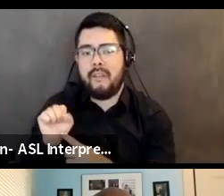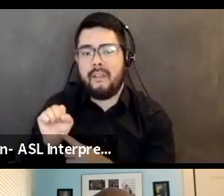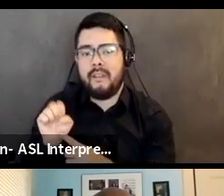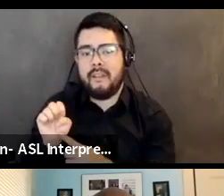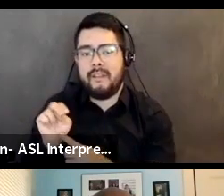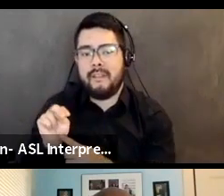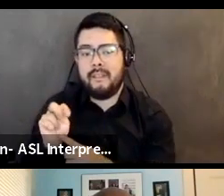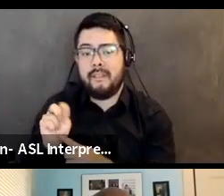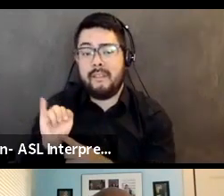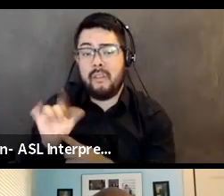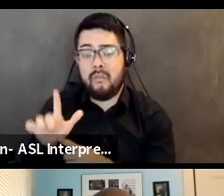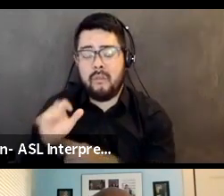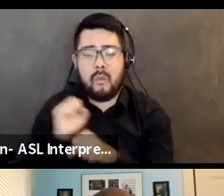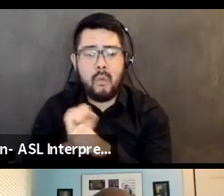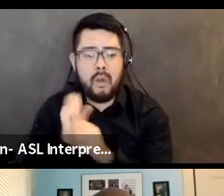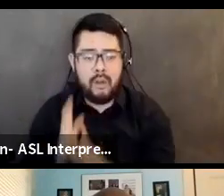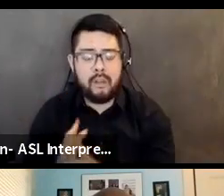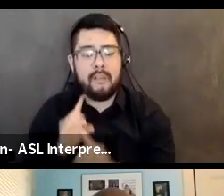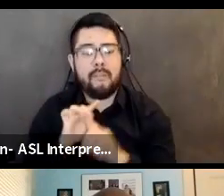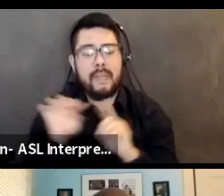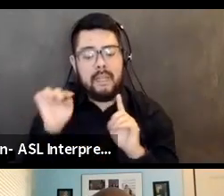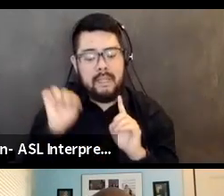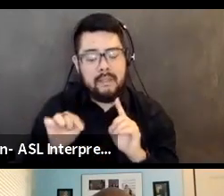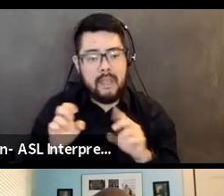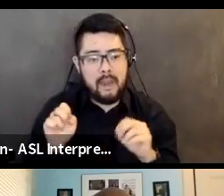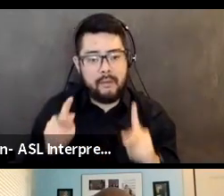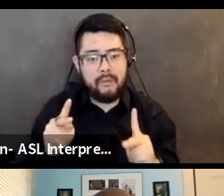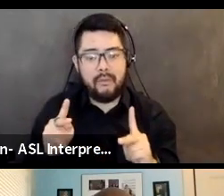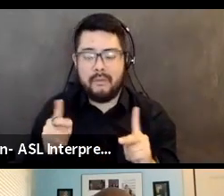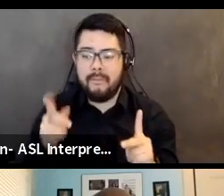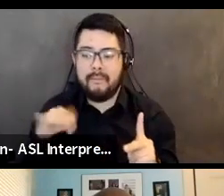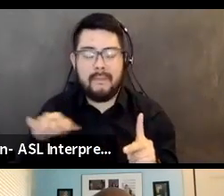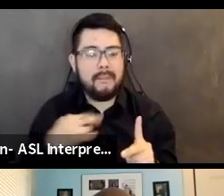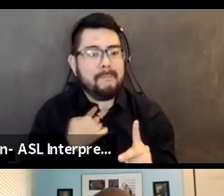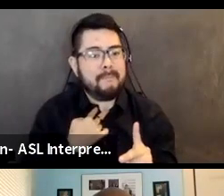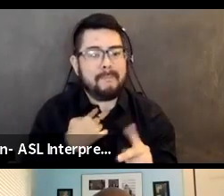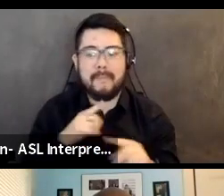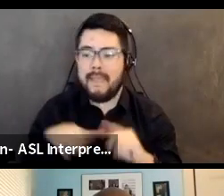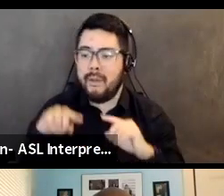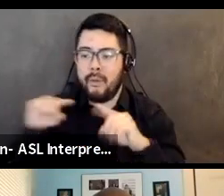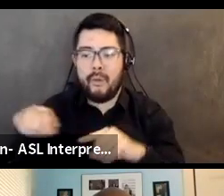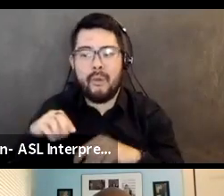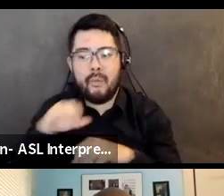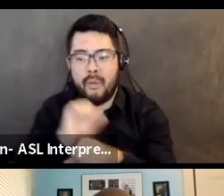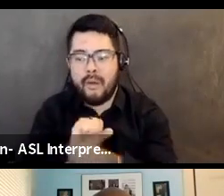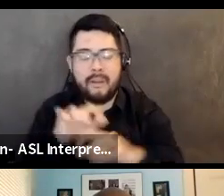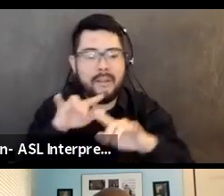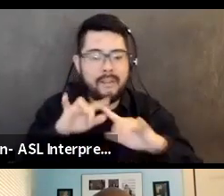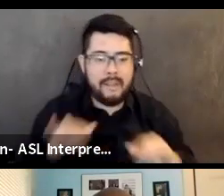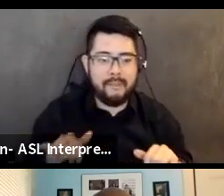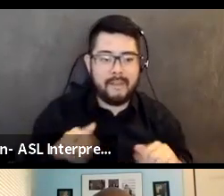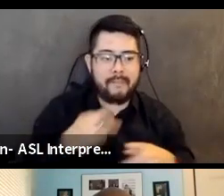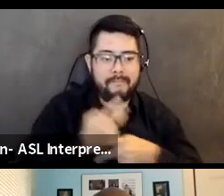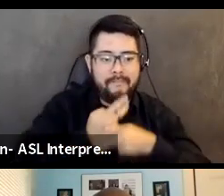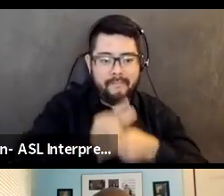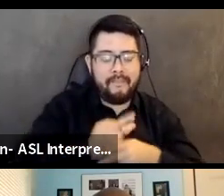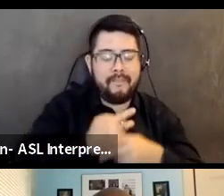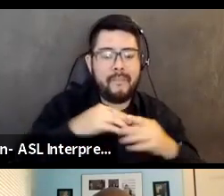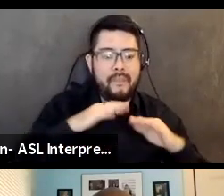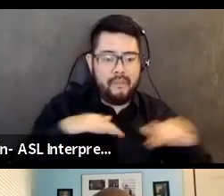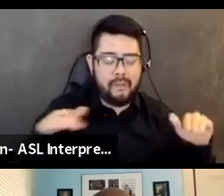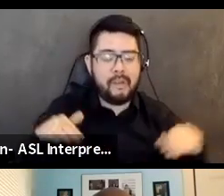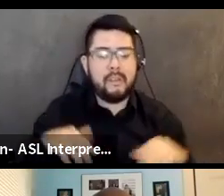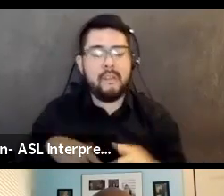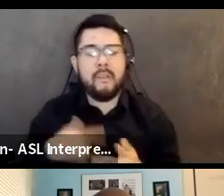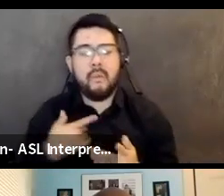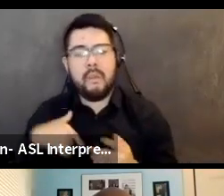know but for this opportunity would really be in a position where they can't go to work um so we want to provide some kind of relief for them um